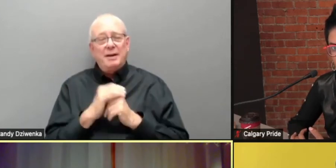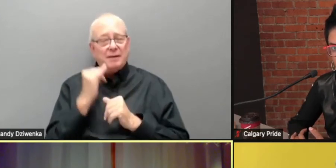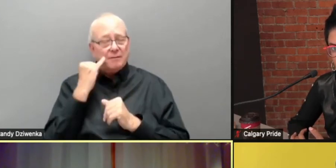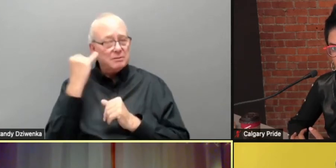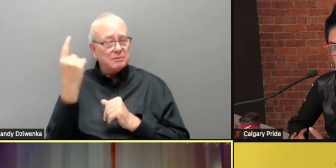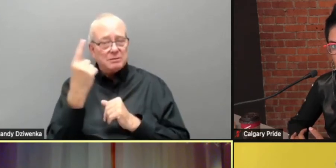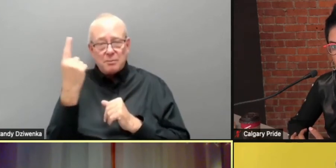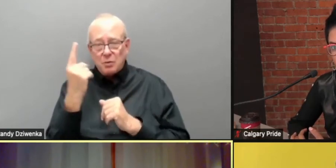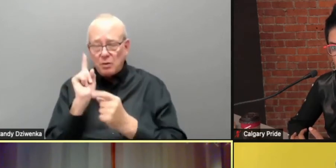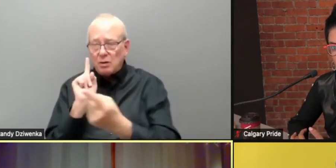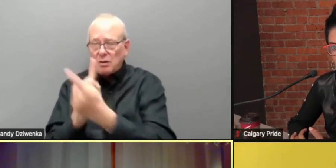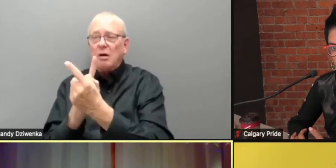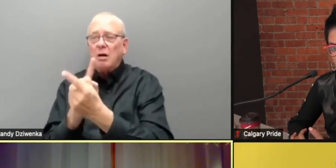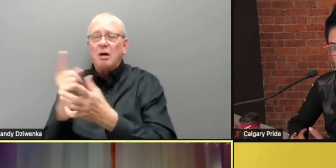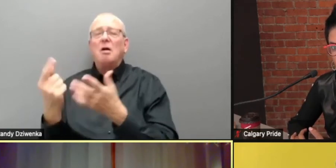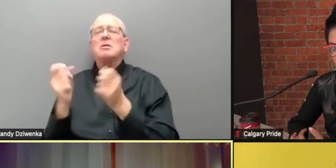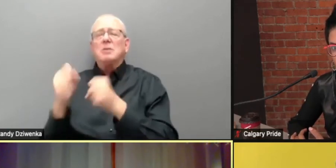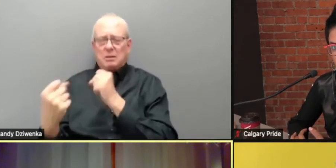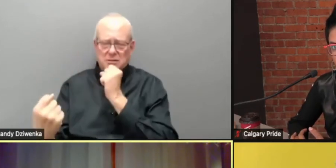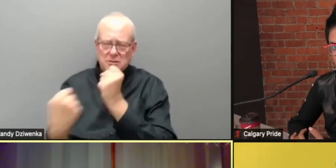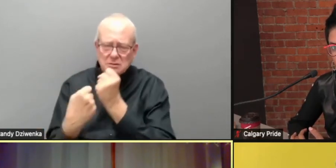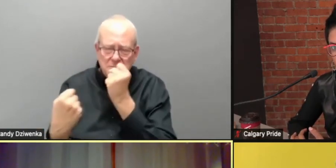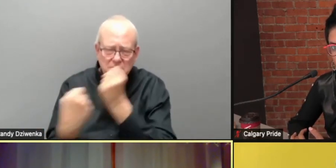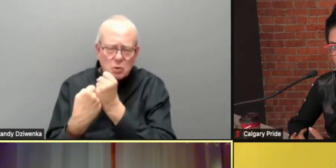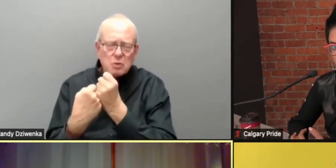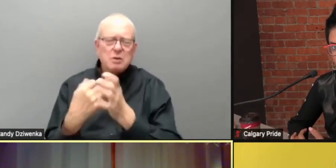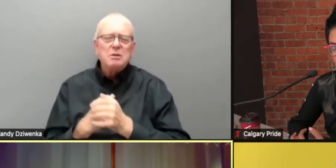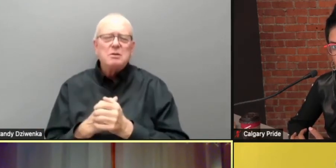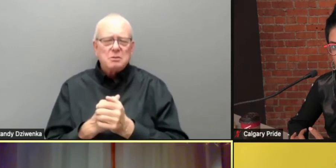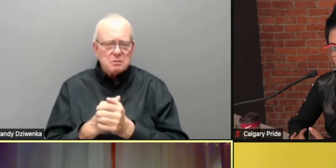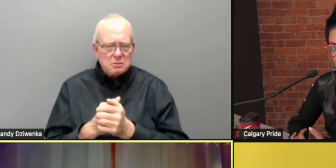so important, to have somebody of your own with you.